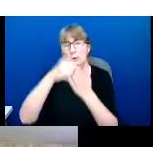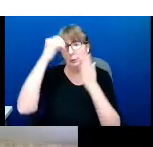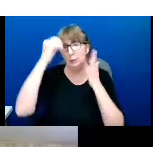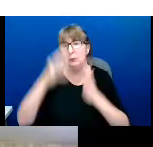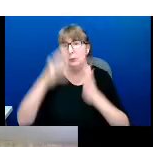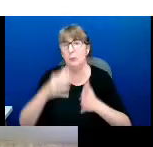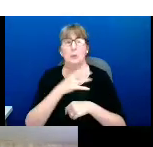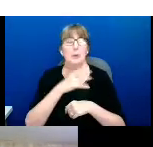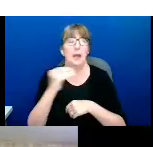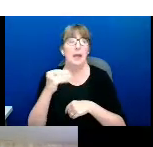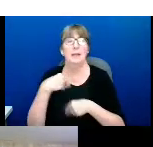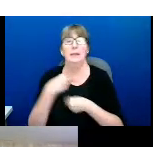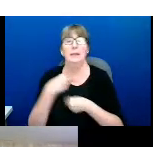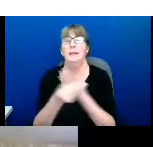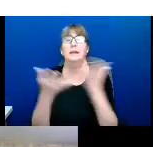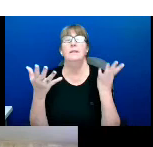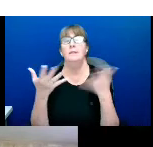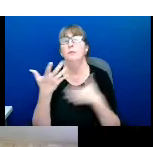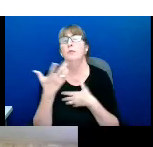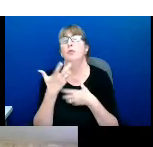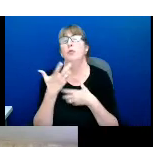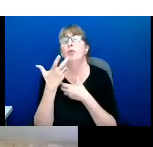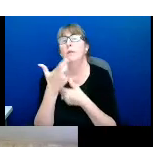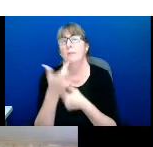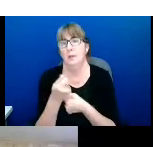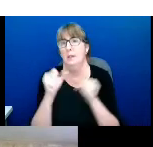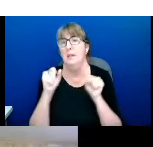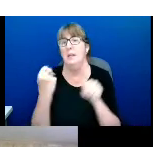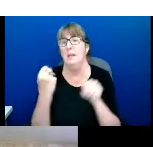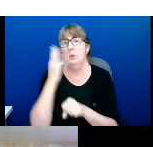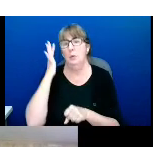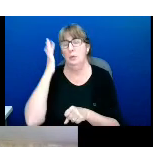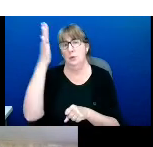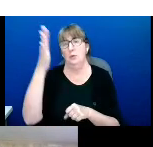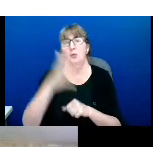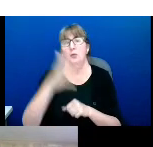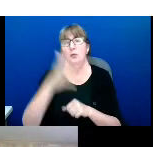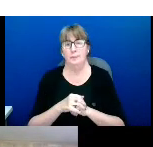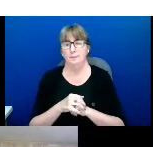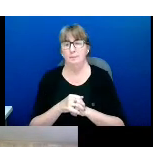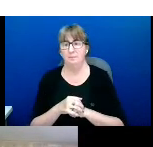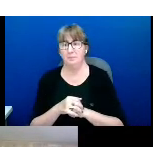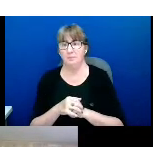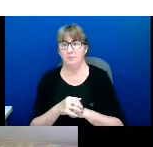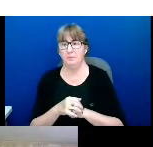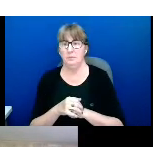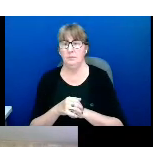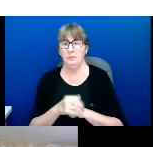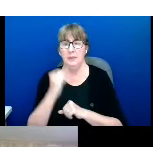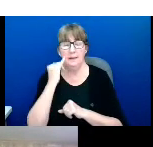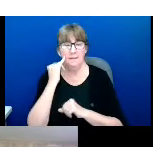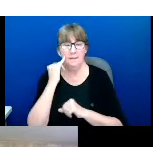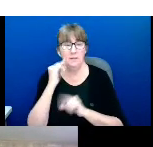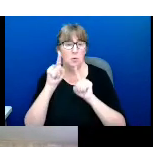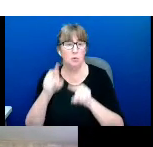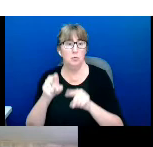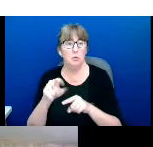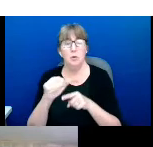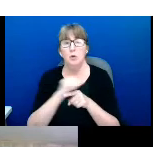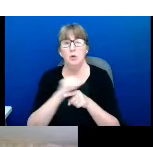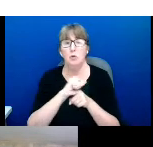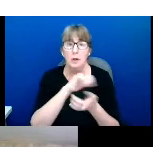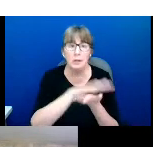them confidence that they'll be able to use in the future, whether that be go to a trade school or enter the